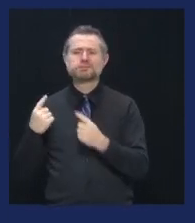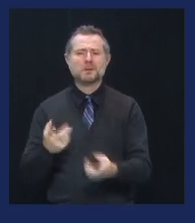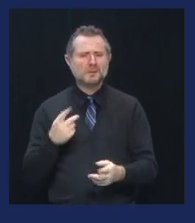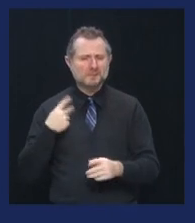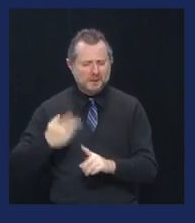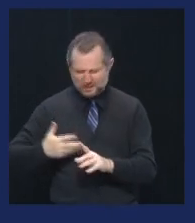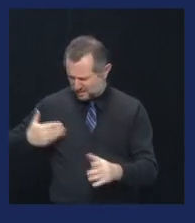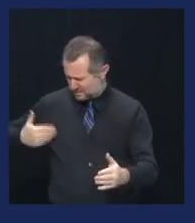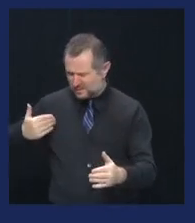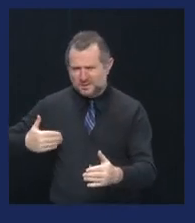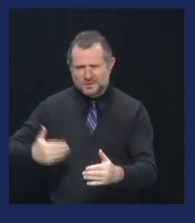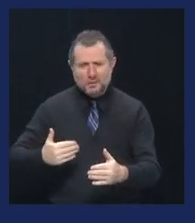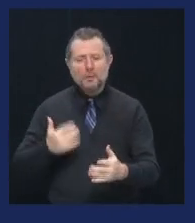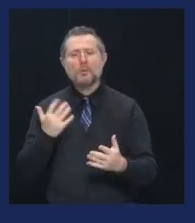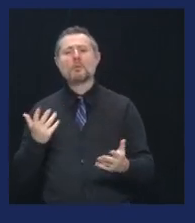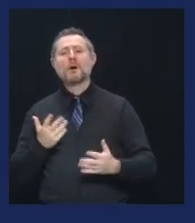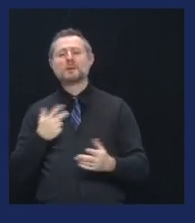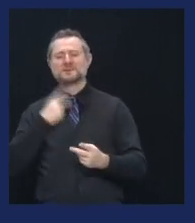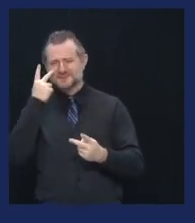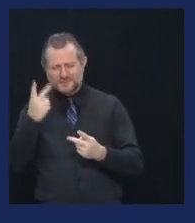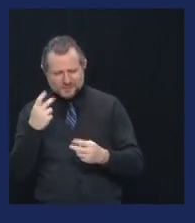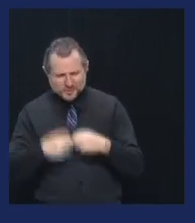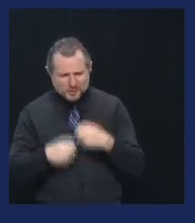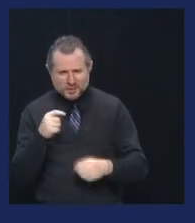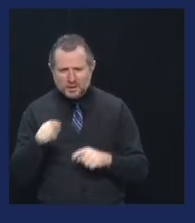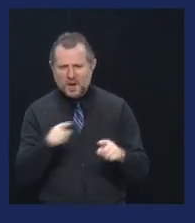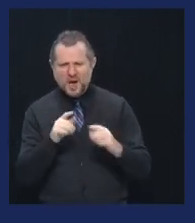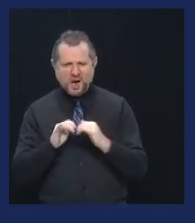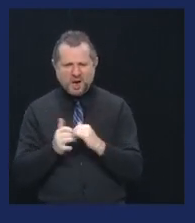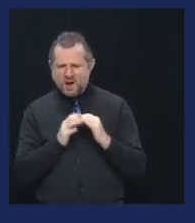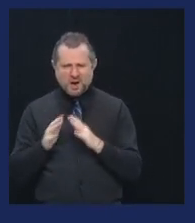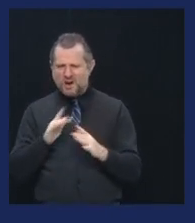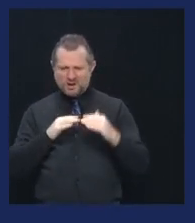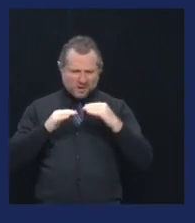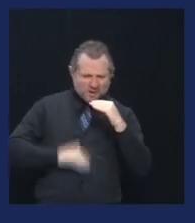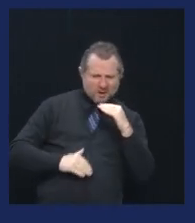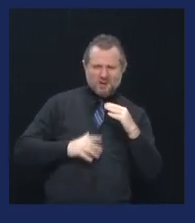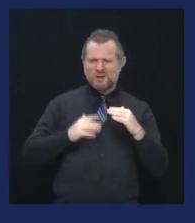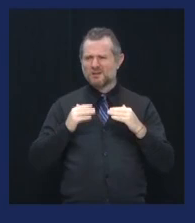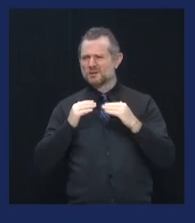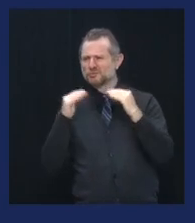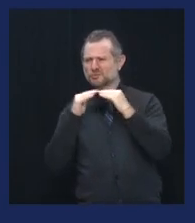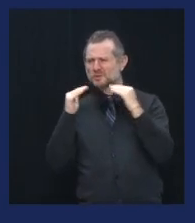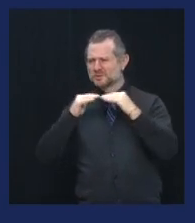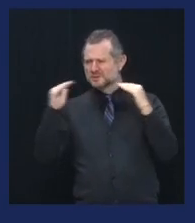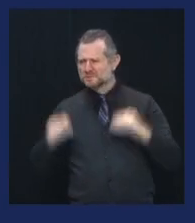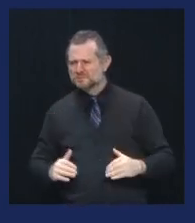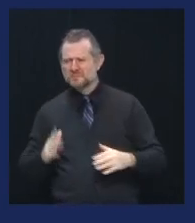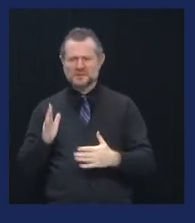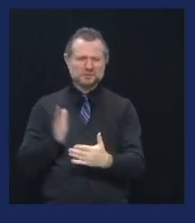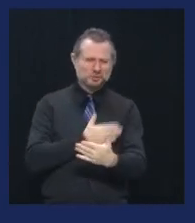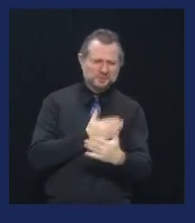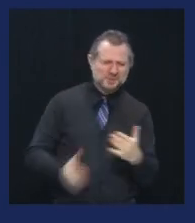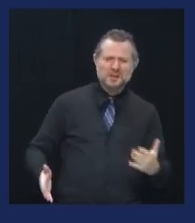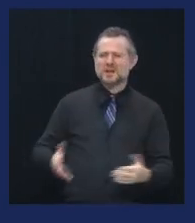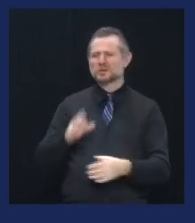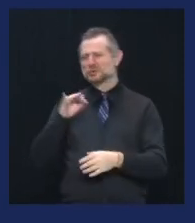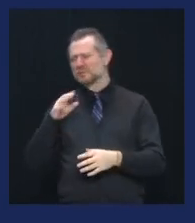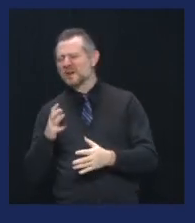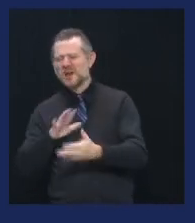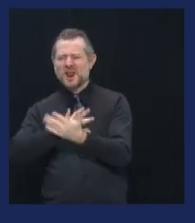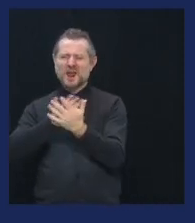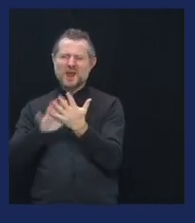tide America issues, the inequalities and structural racism that COVID exposed. They will help us rebuild an